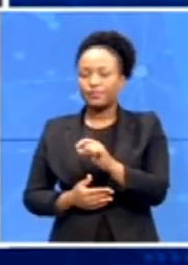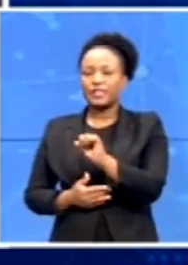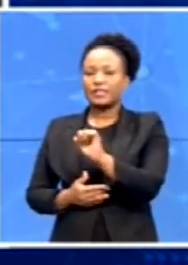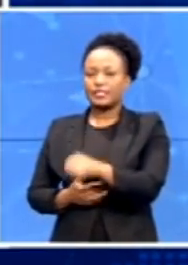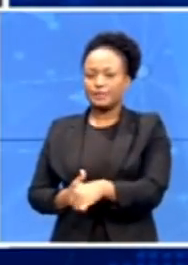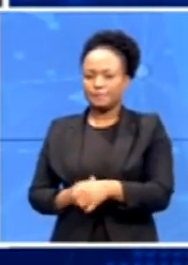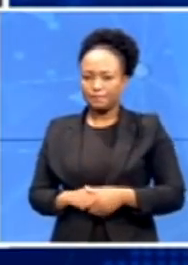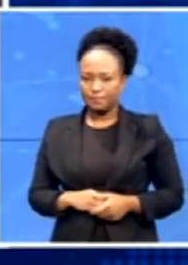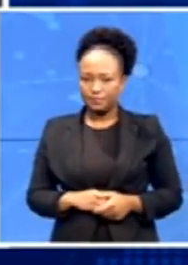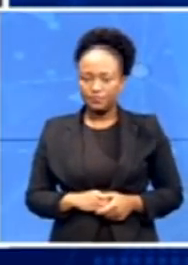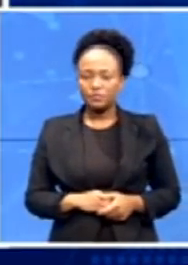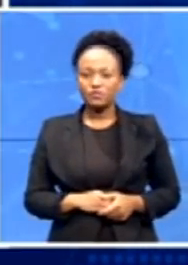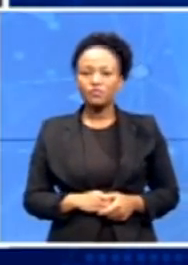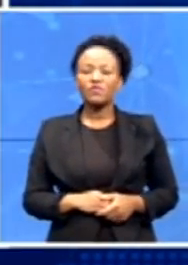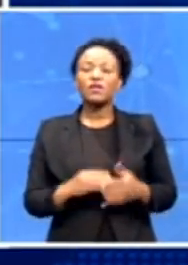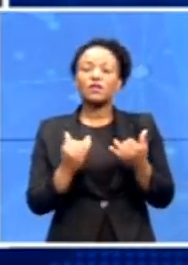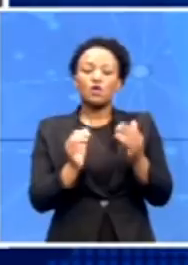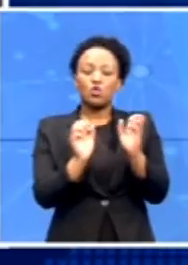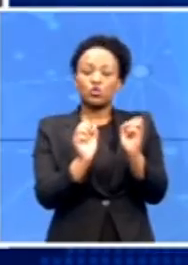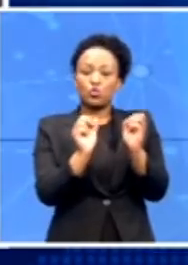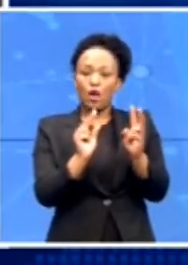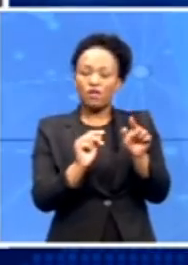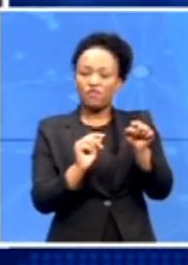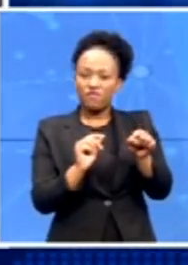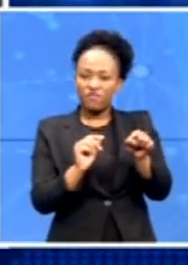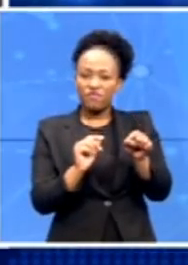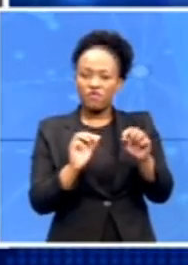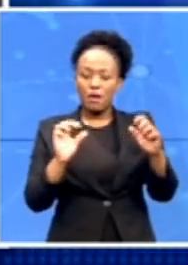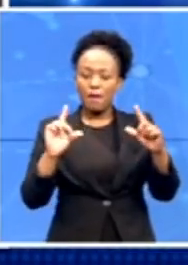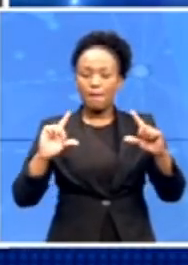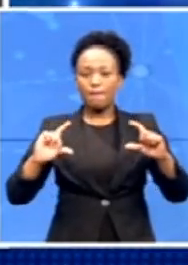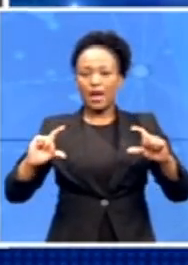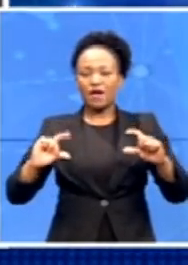12, add paragraph 21 thereof.